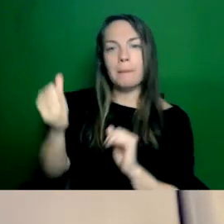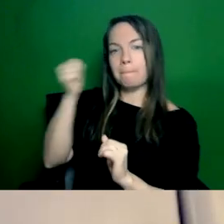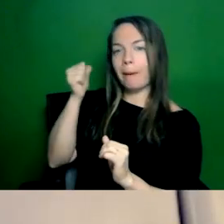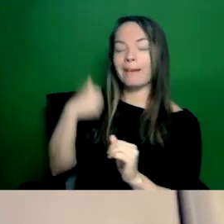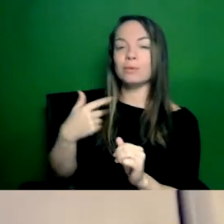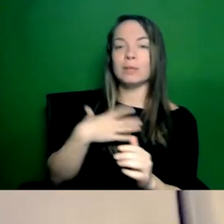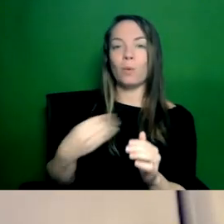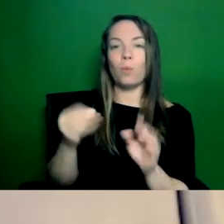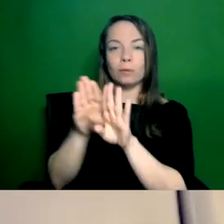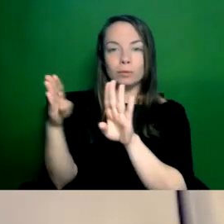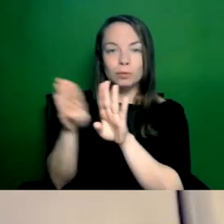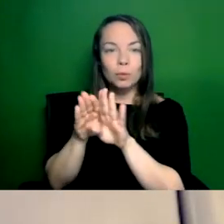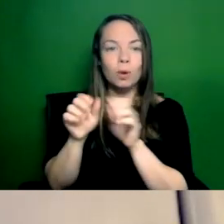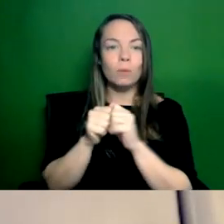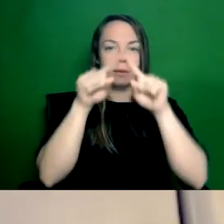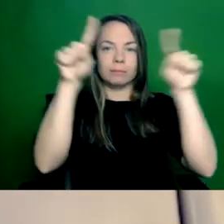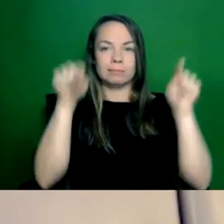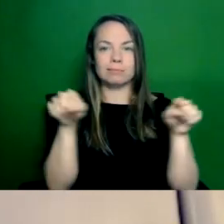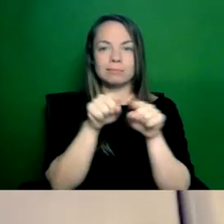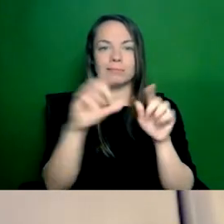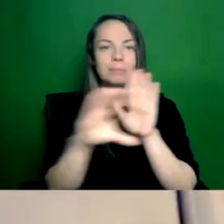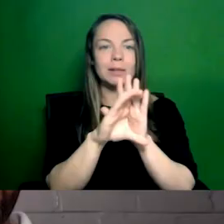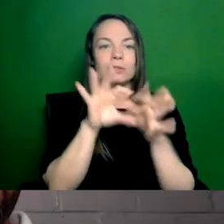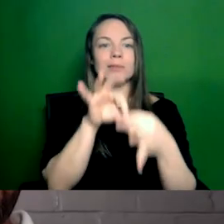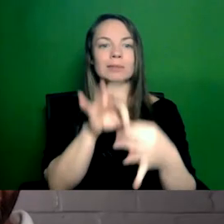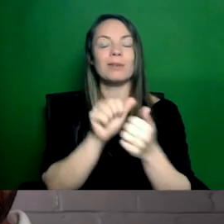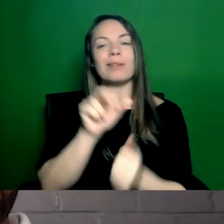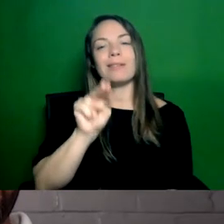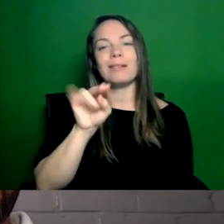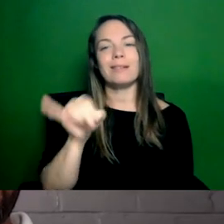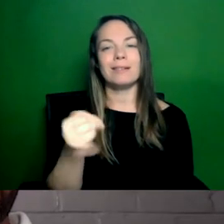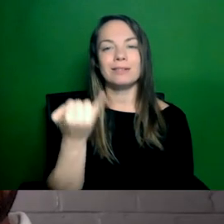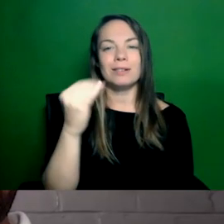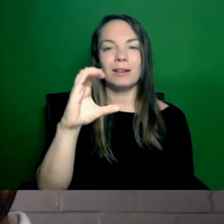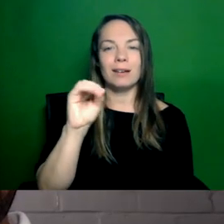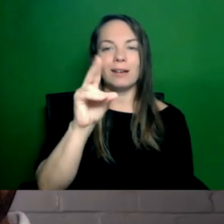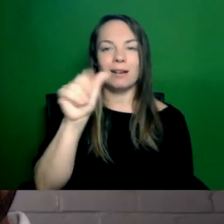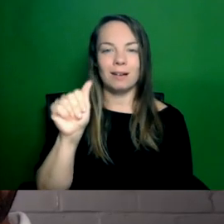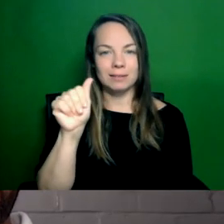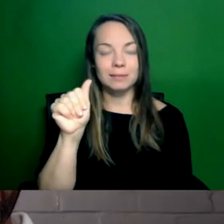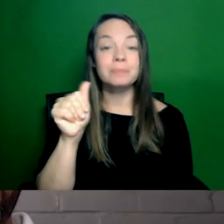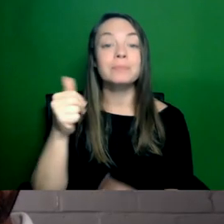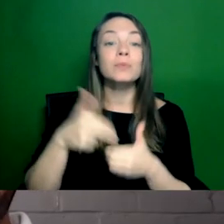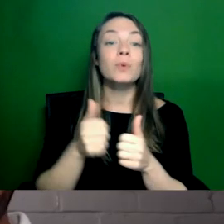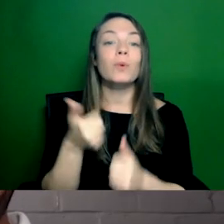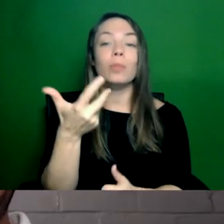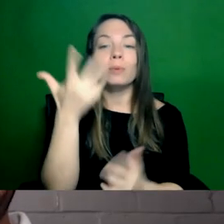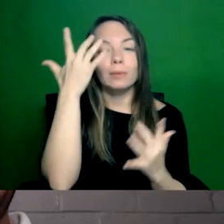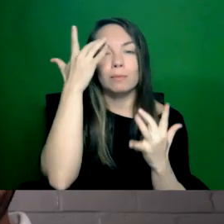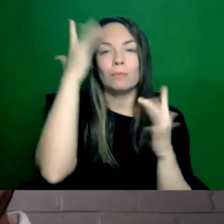and a sign with images associated with New Jersey Coalition Against Sexual Assault. I am joined today by three brilliant